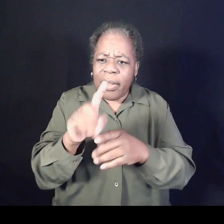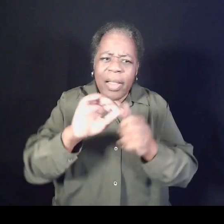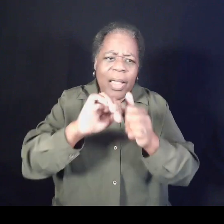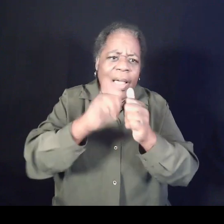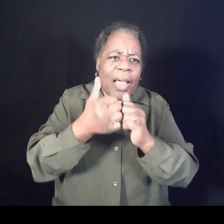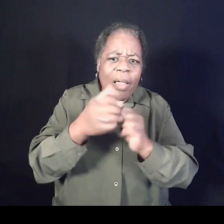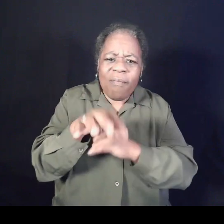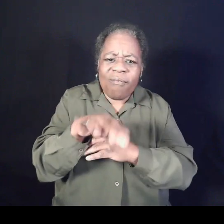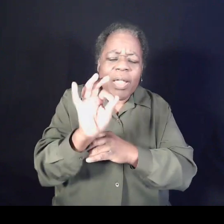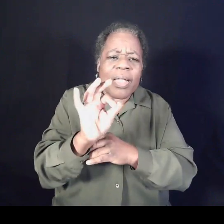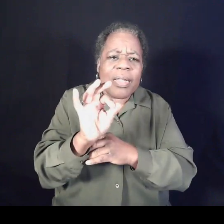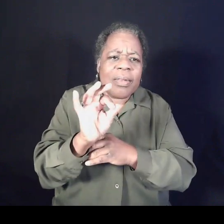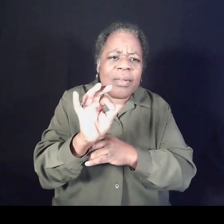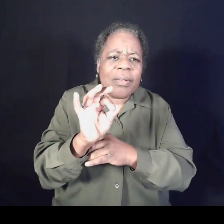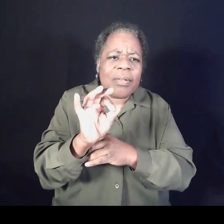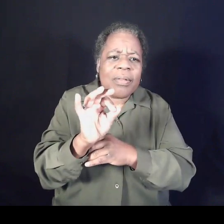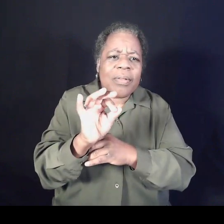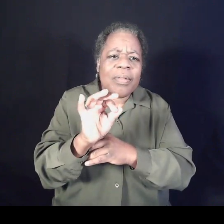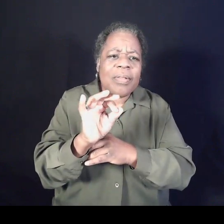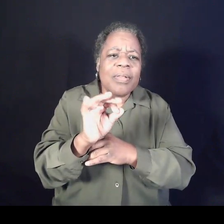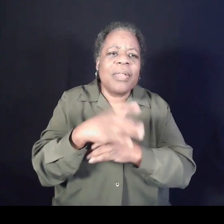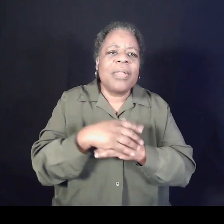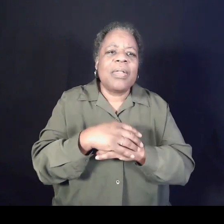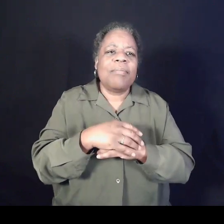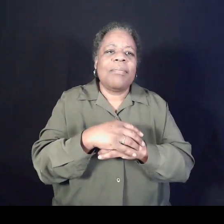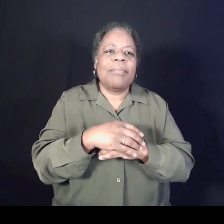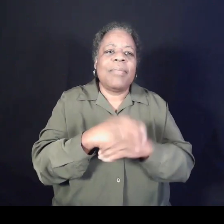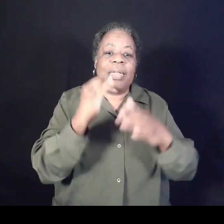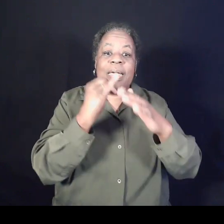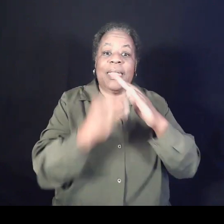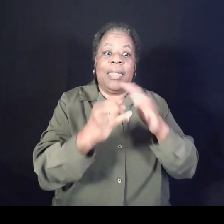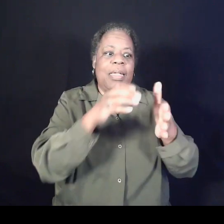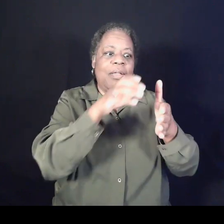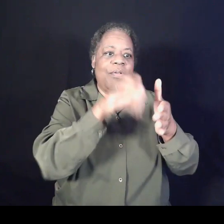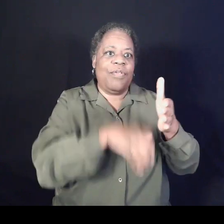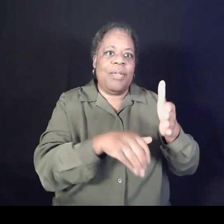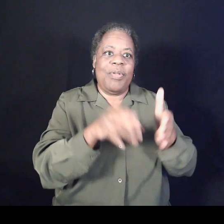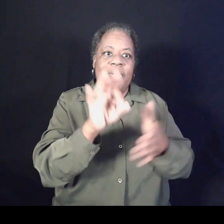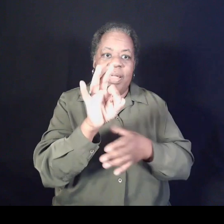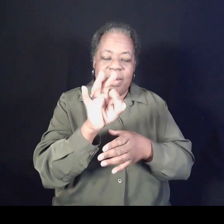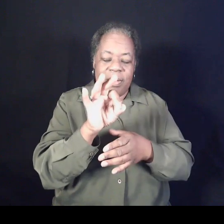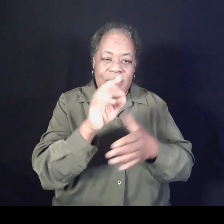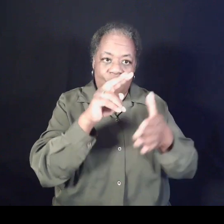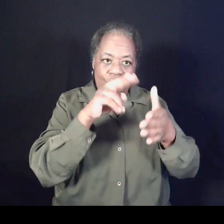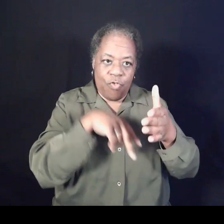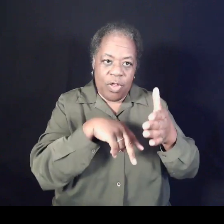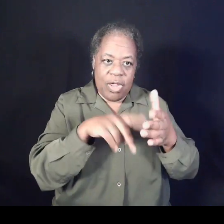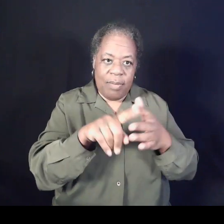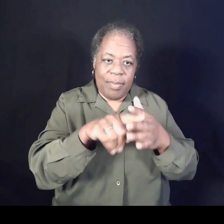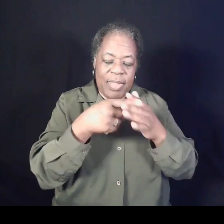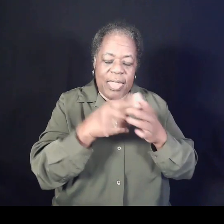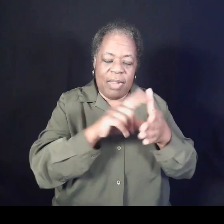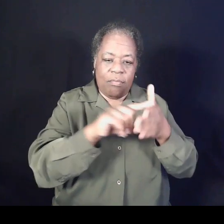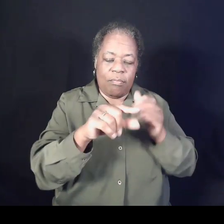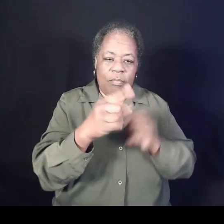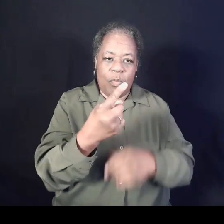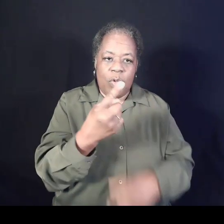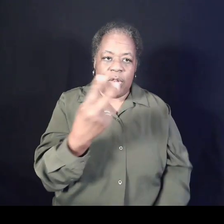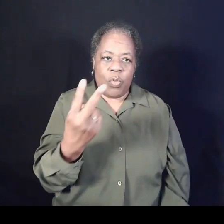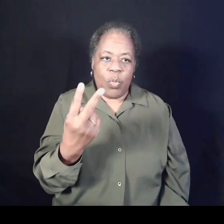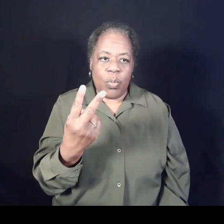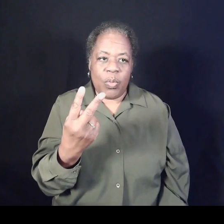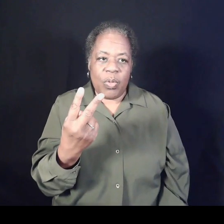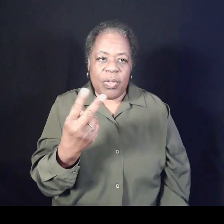found. Let's turn to Isaiah 9 and see where it takes us. We'll begin with verses 1 and 2.